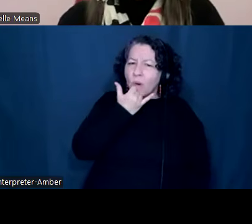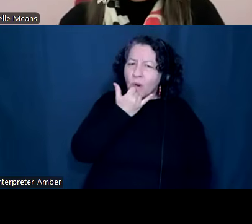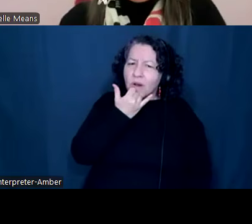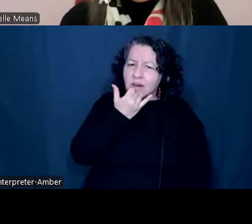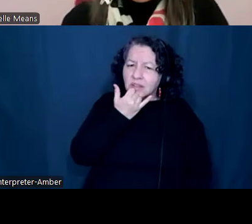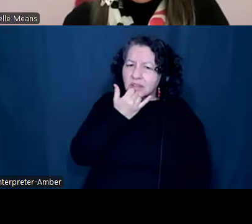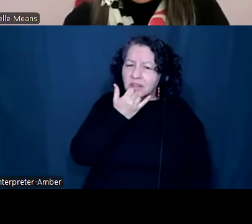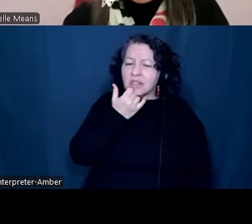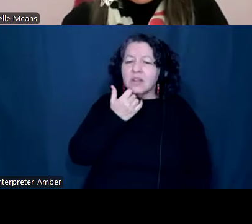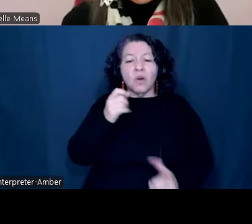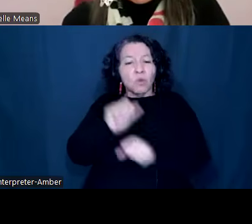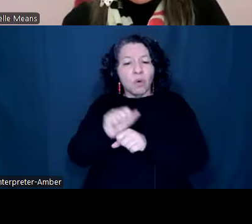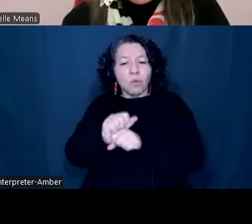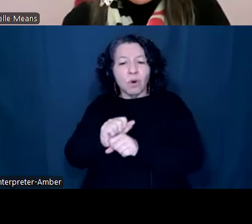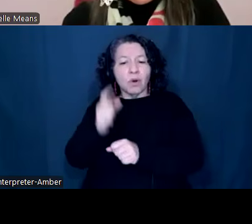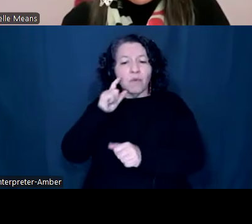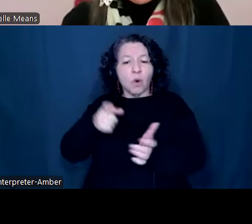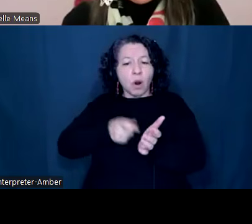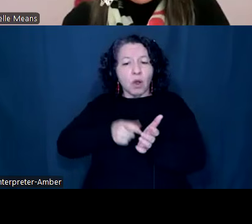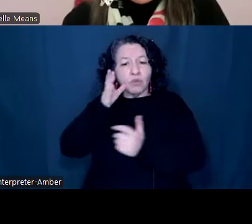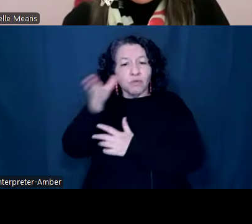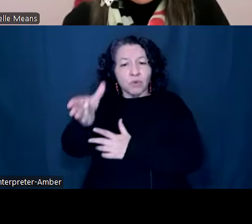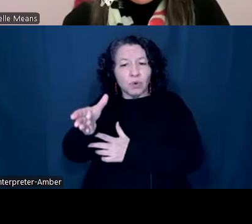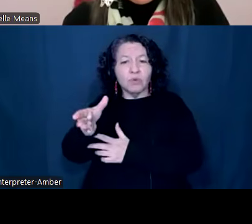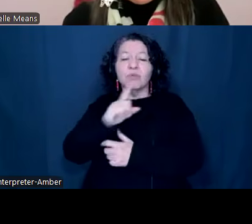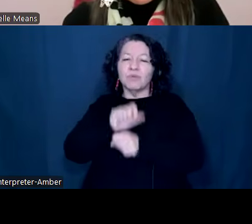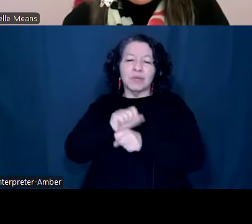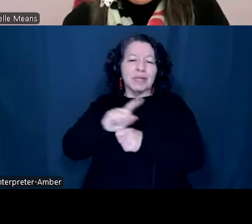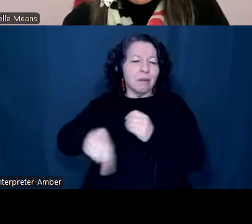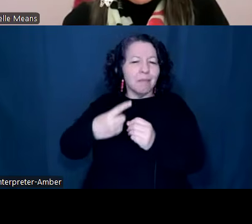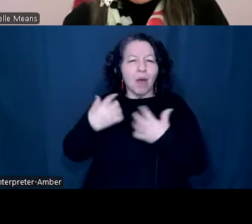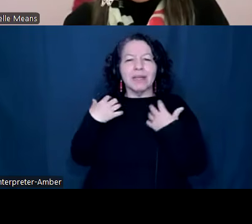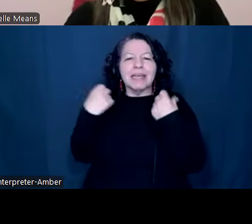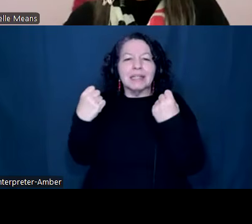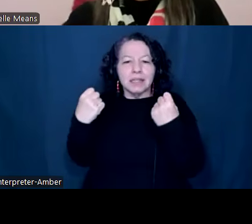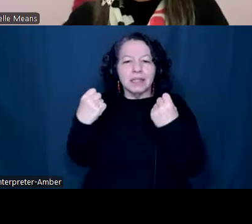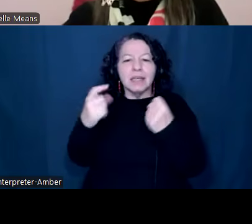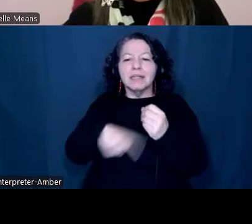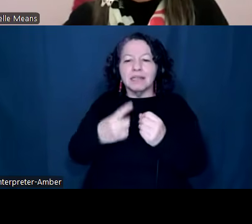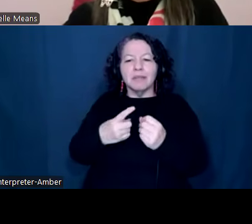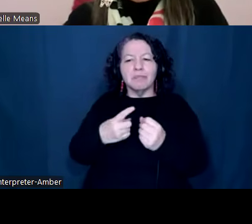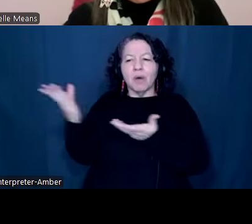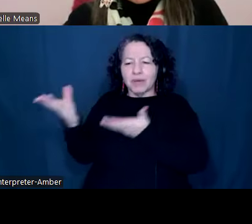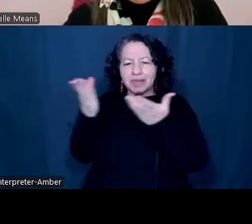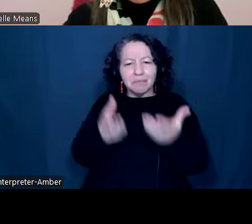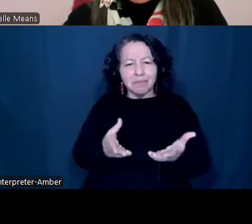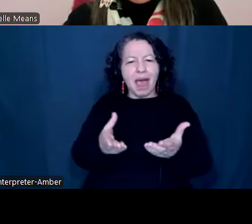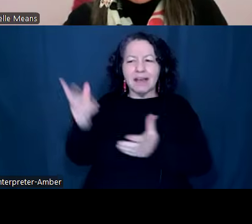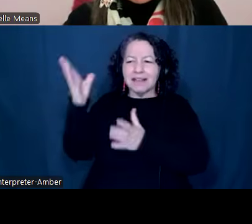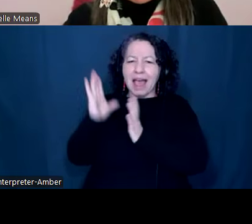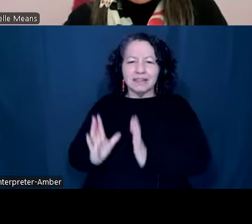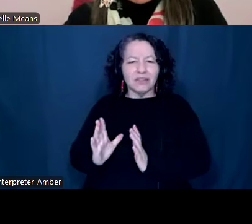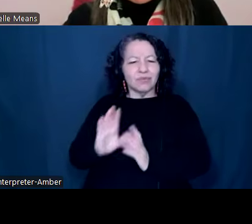of archaeology in the future is about healing. It's about returning ancestors back to communities. It's about